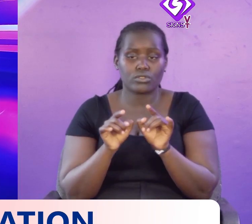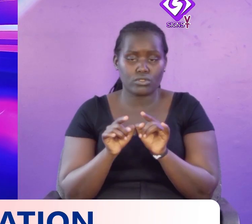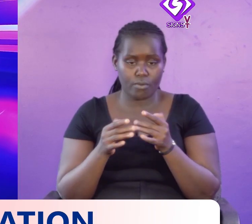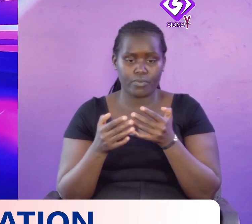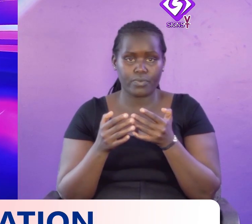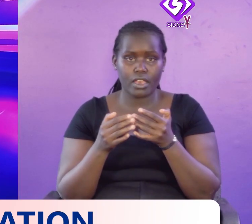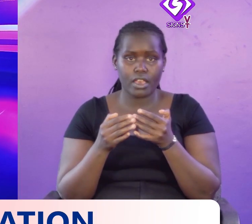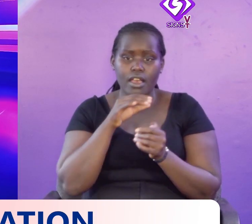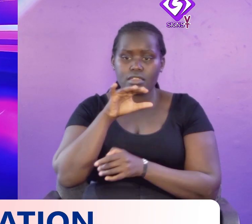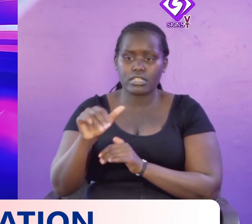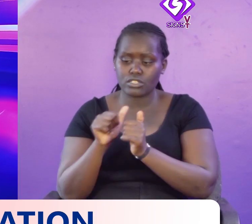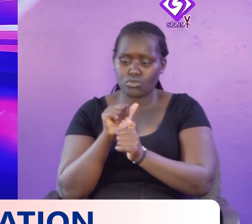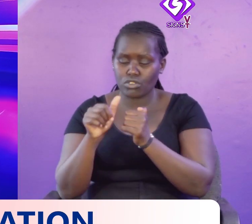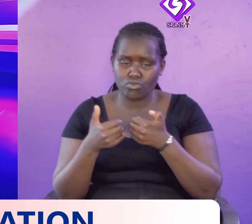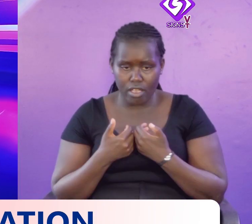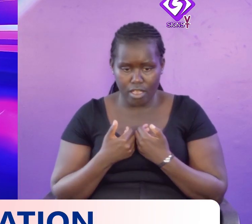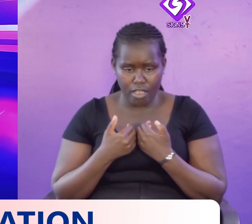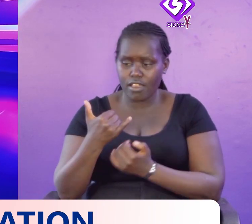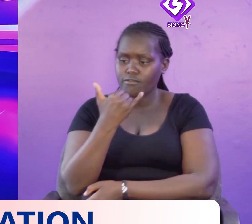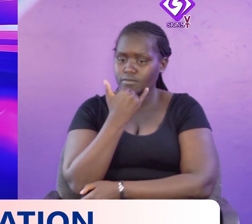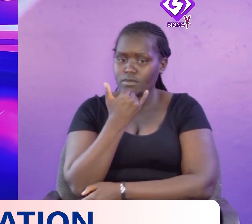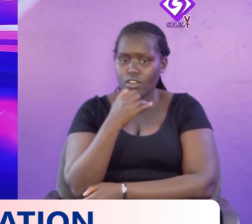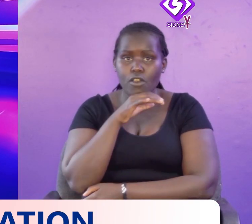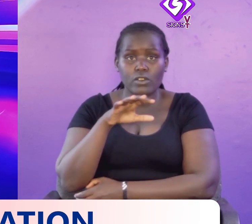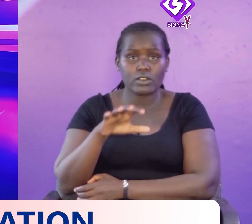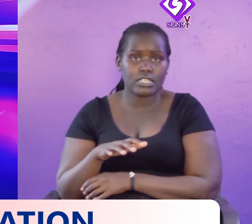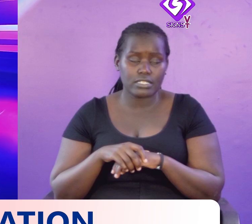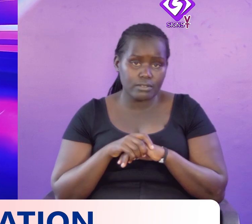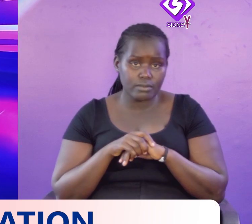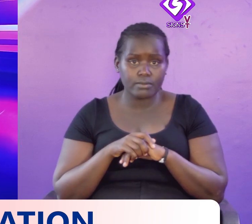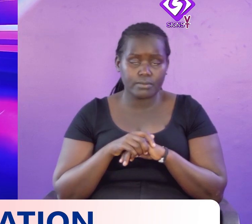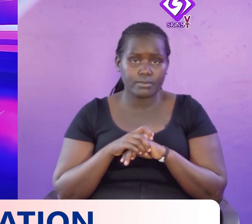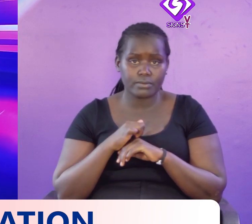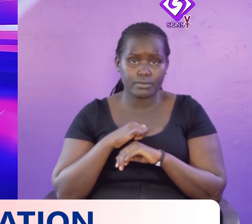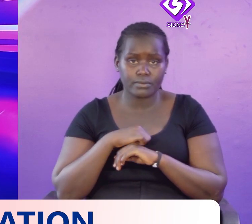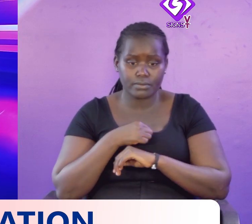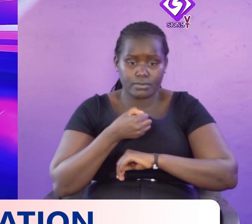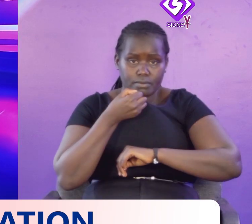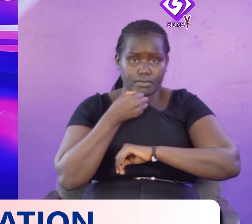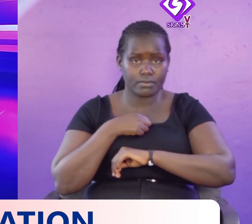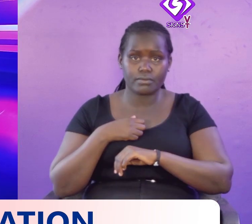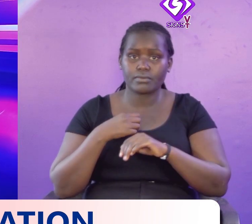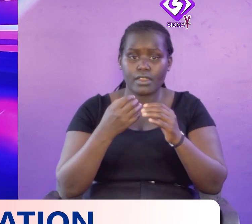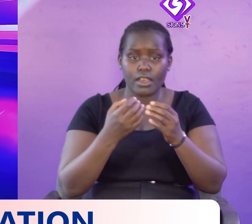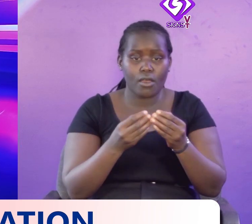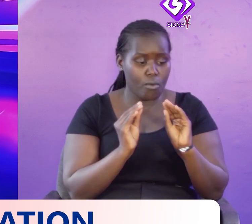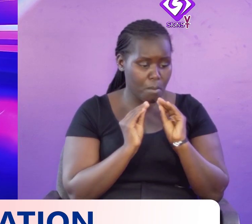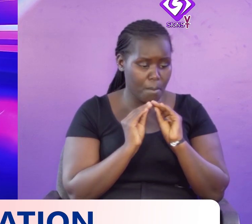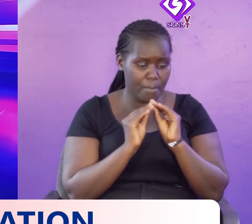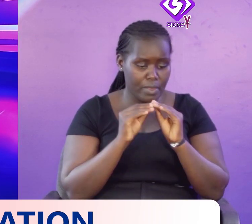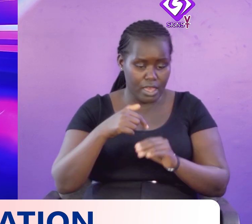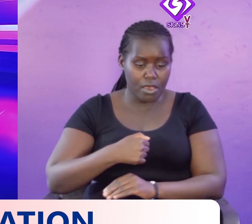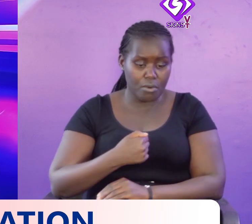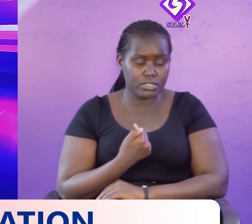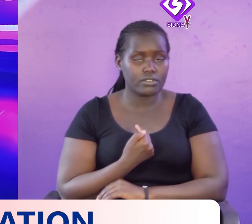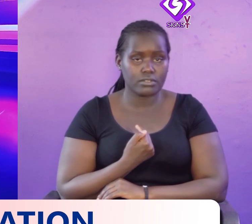bore, wrong sons. Okay, we eat ourselves, for lack of a